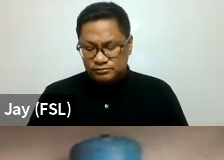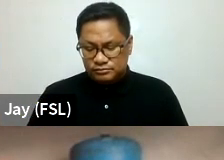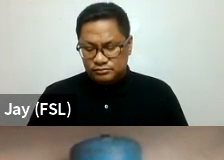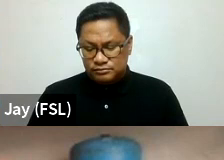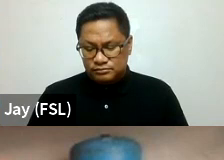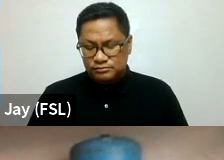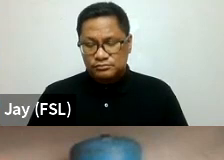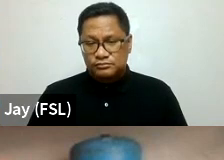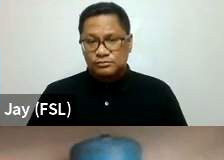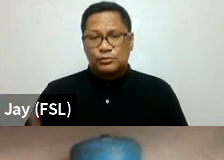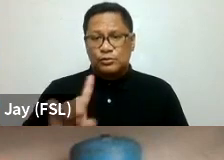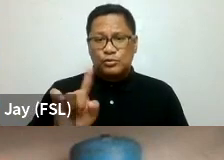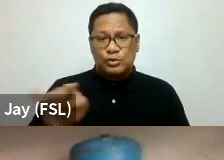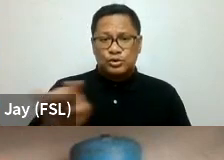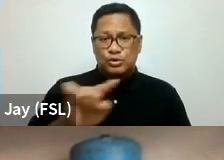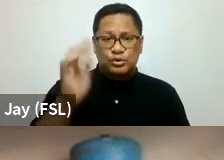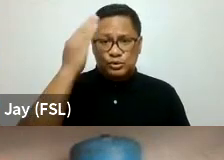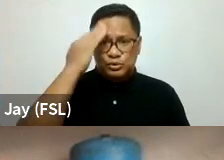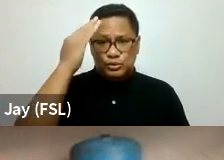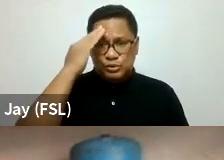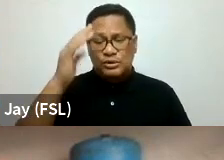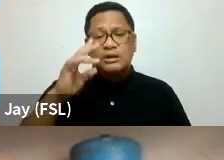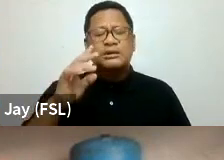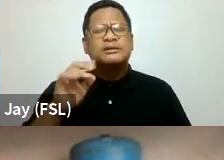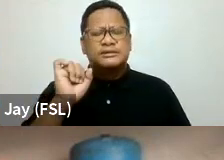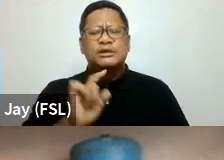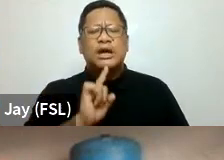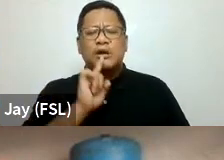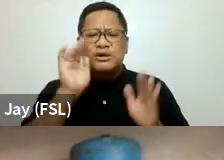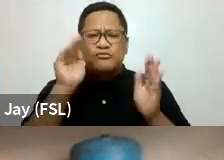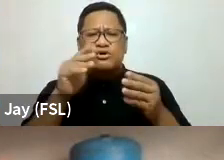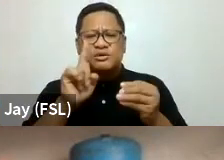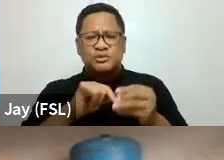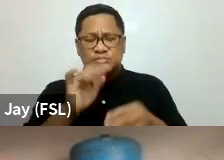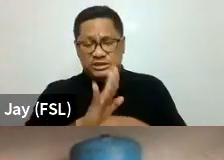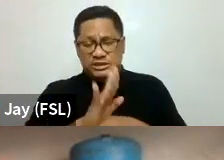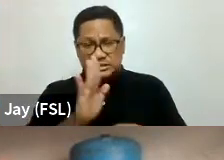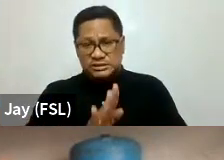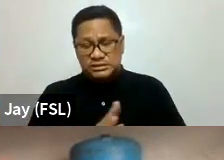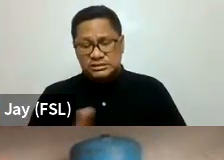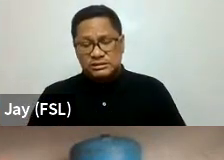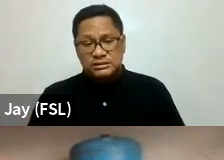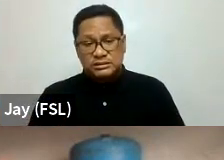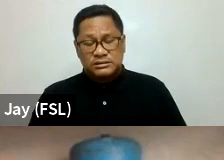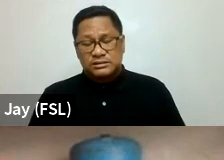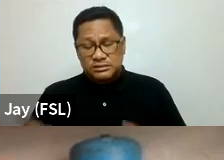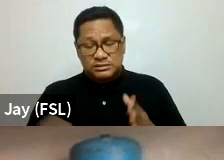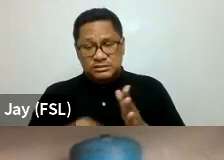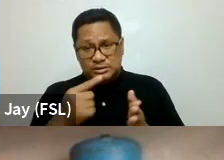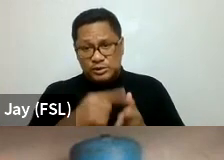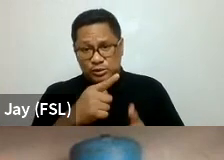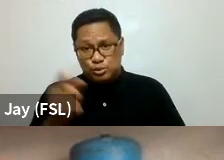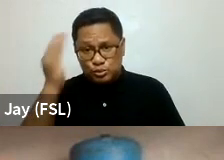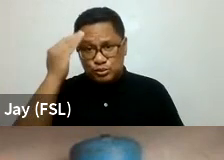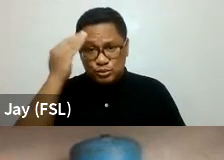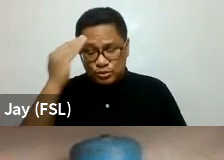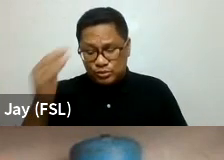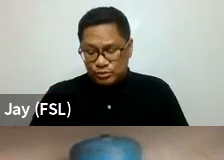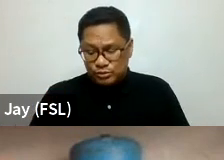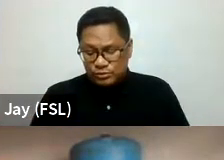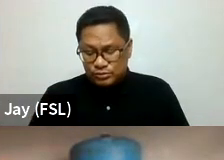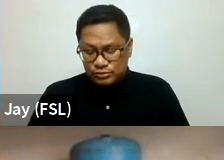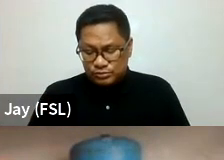What do you really want? What do you really know about business? Ako, sometimes yung know,